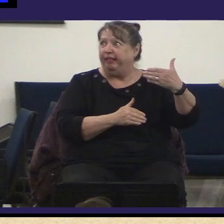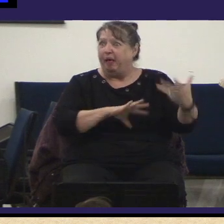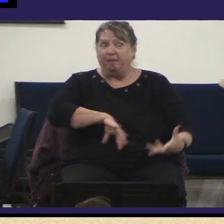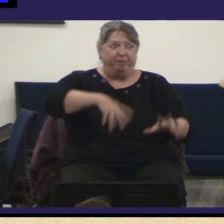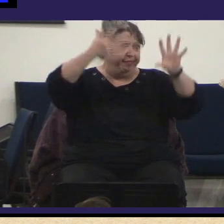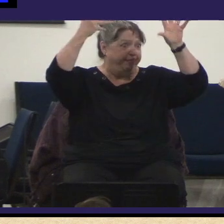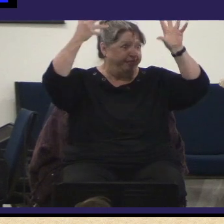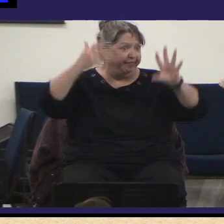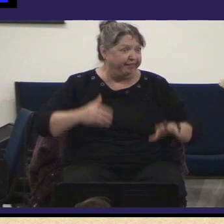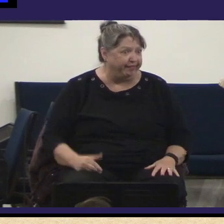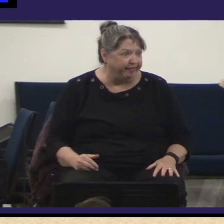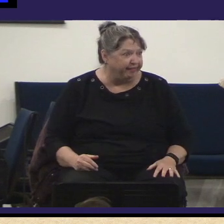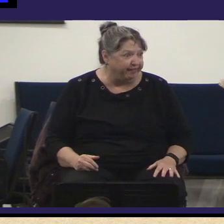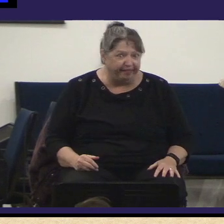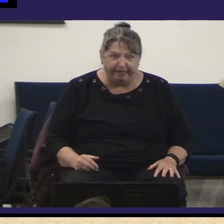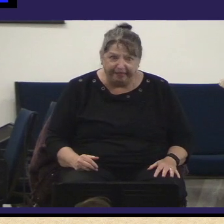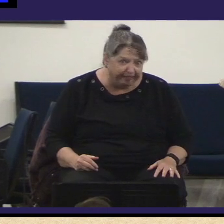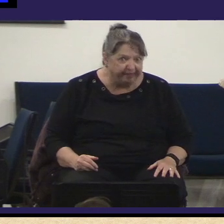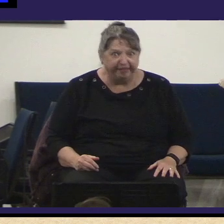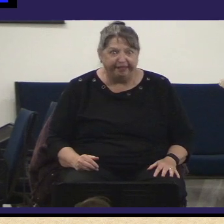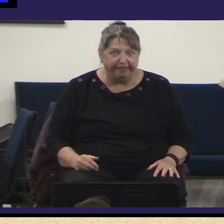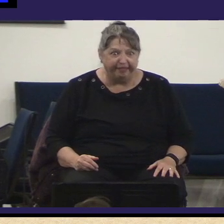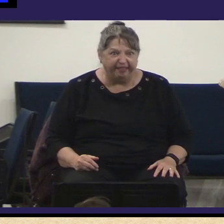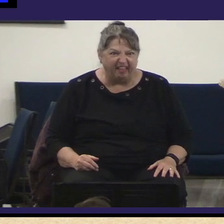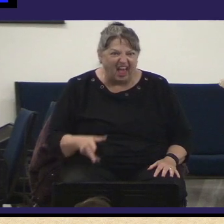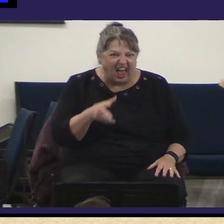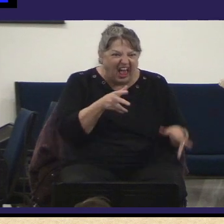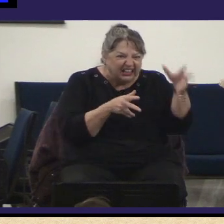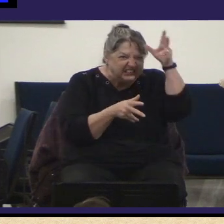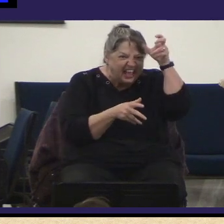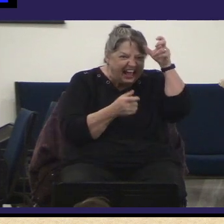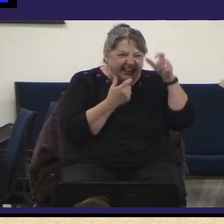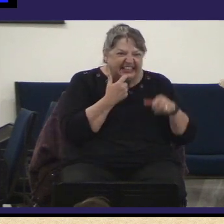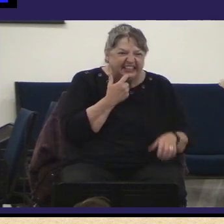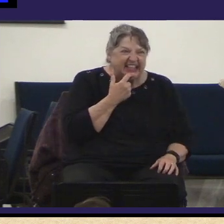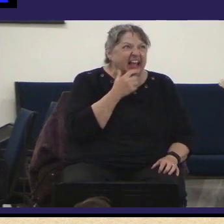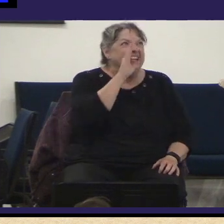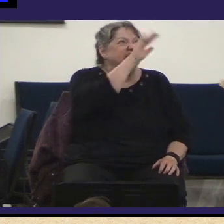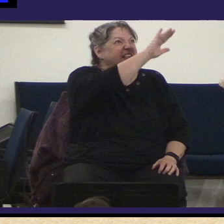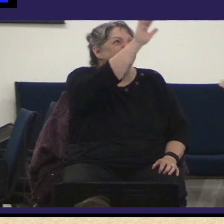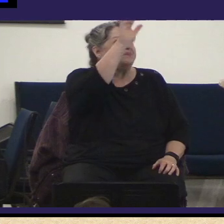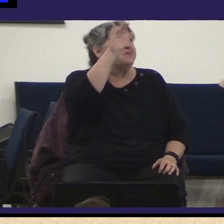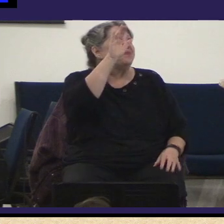happen. It's that day when Satan says